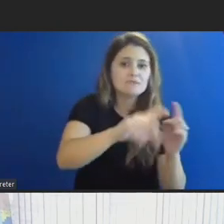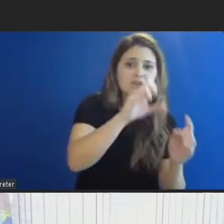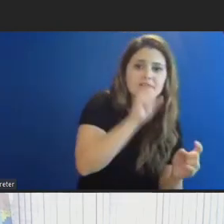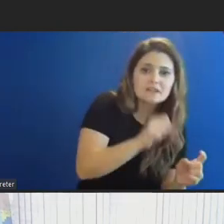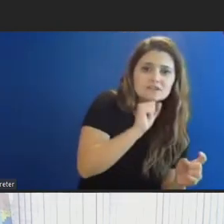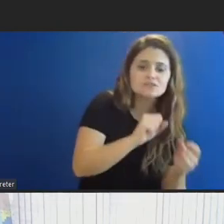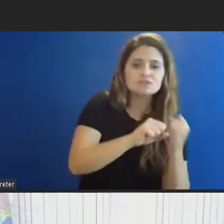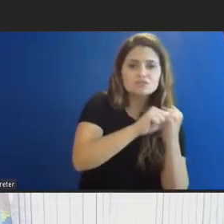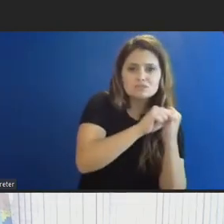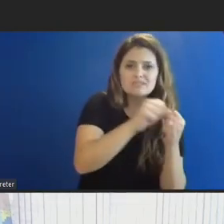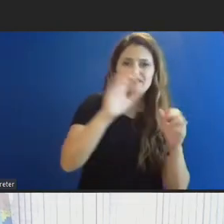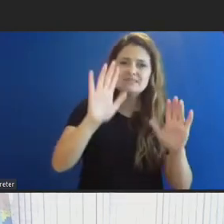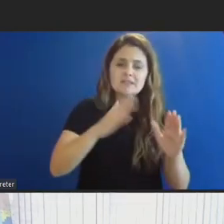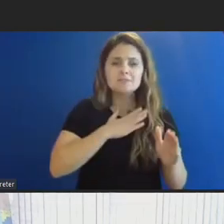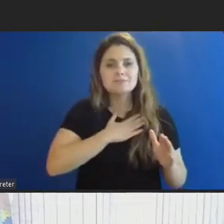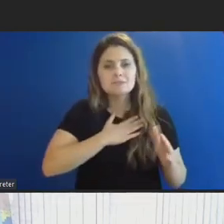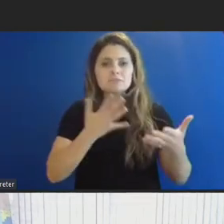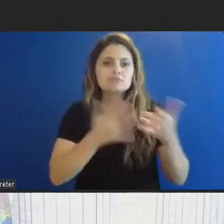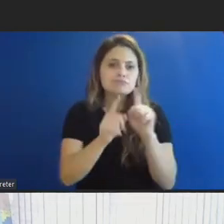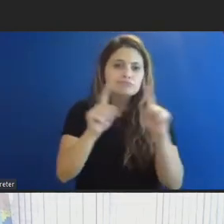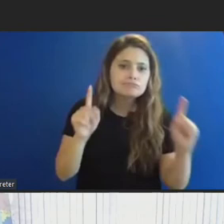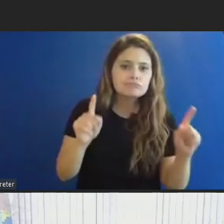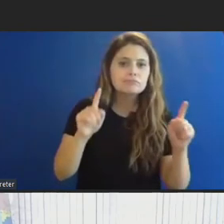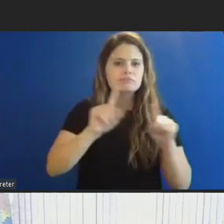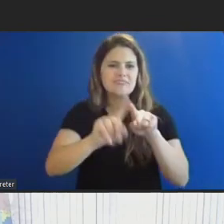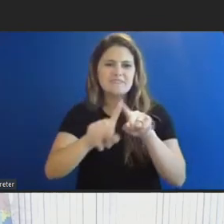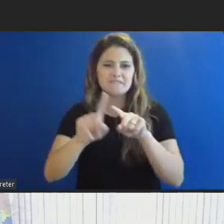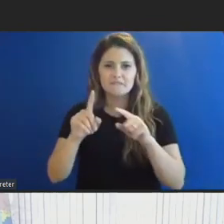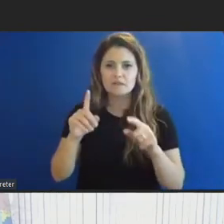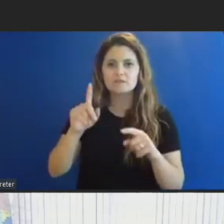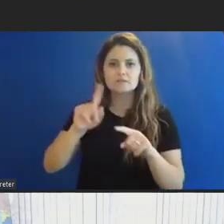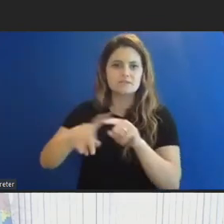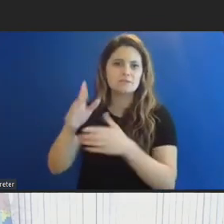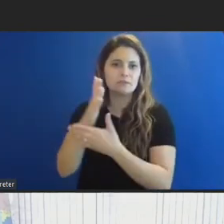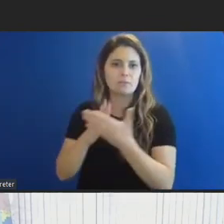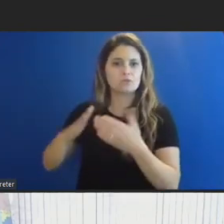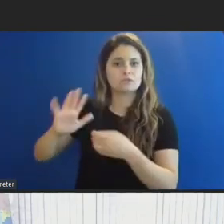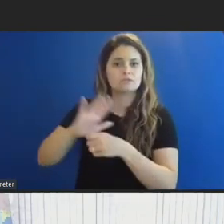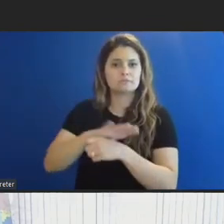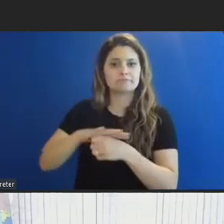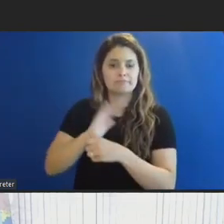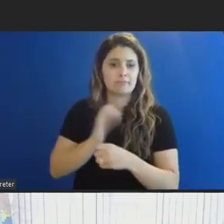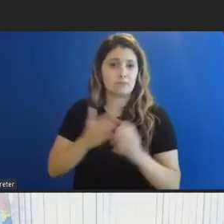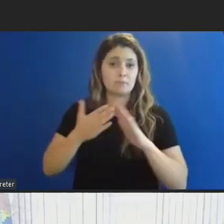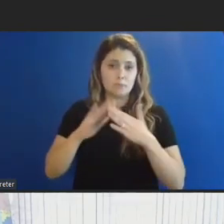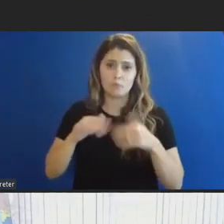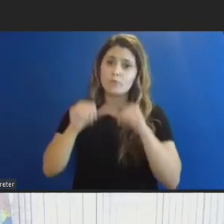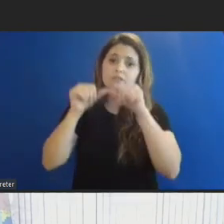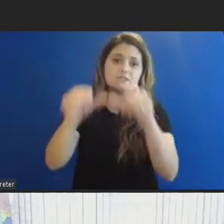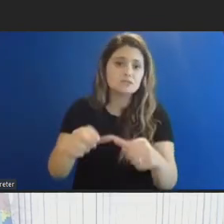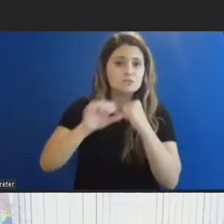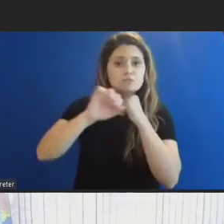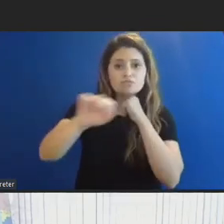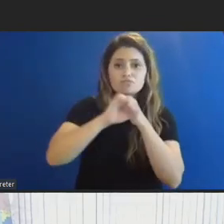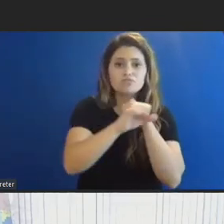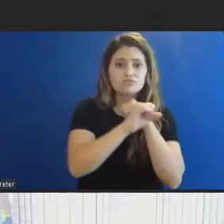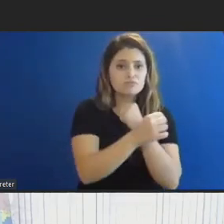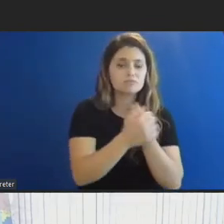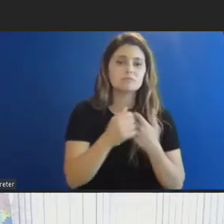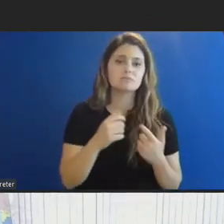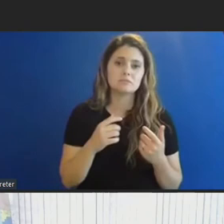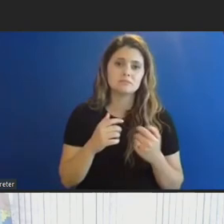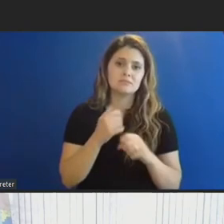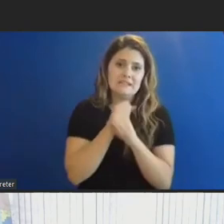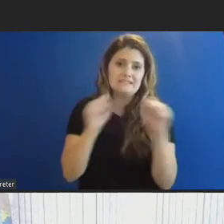certainly different parts, all different parts of our community. And we'll continue to do that. We are not